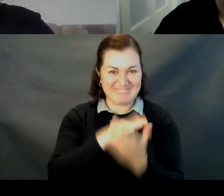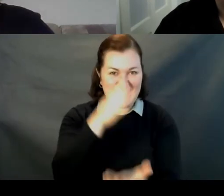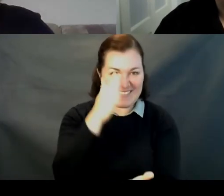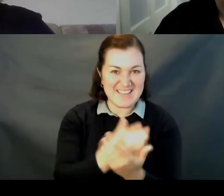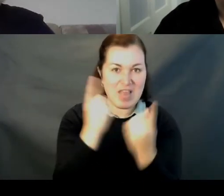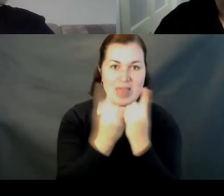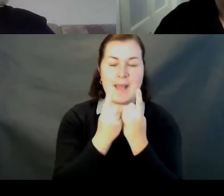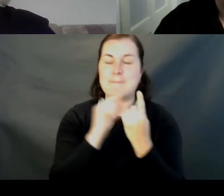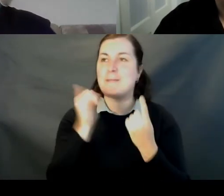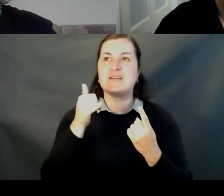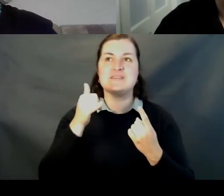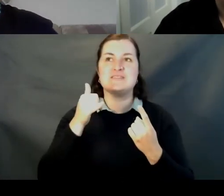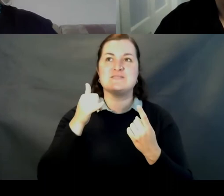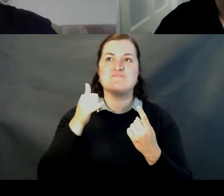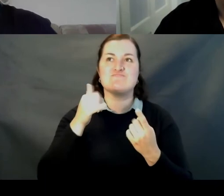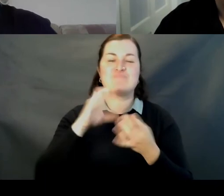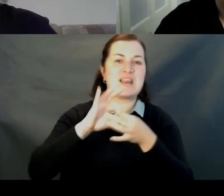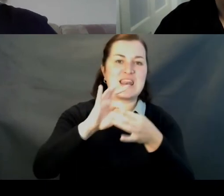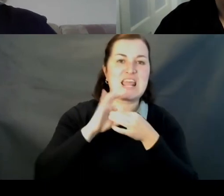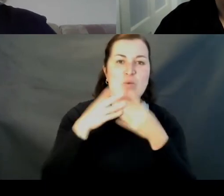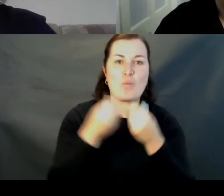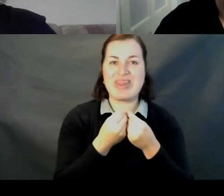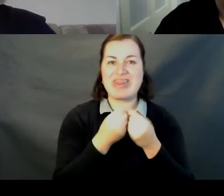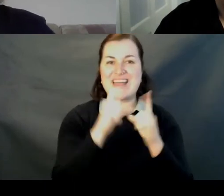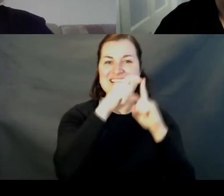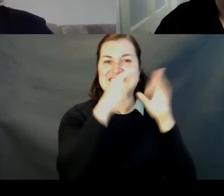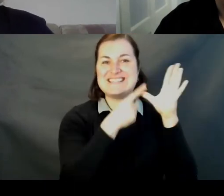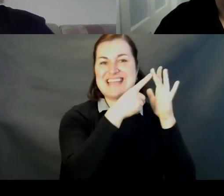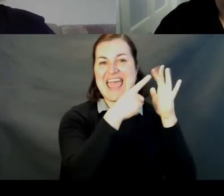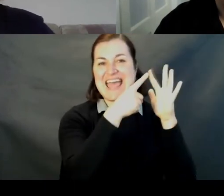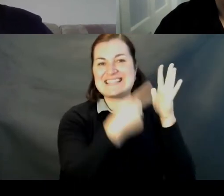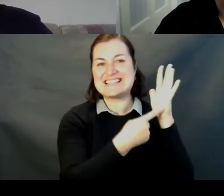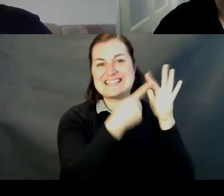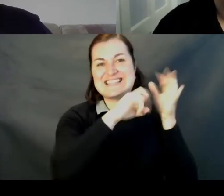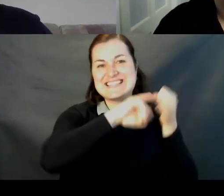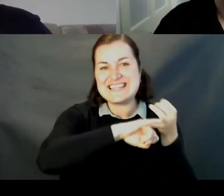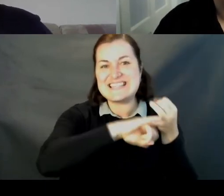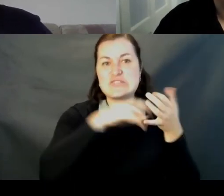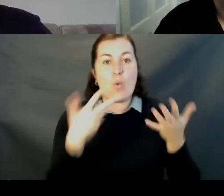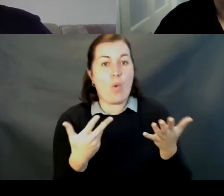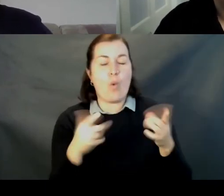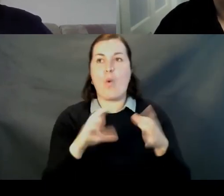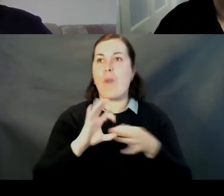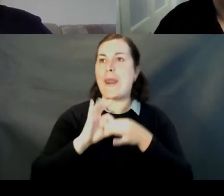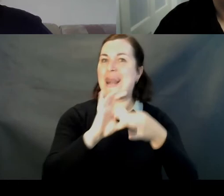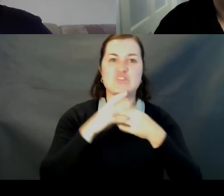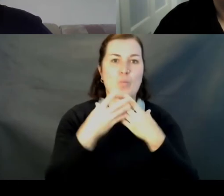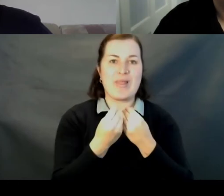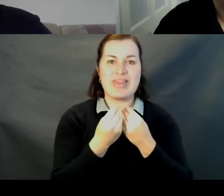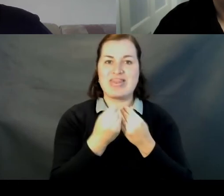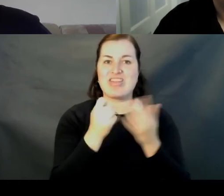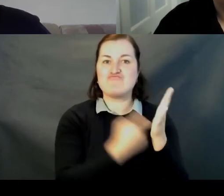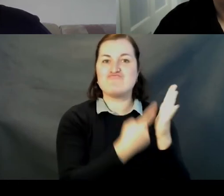for example. They meant references to ritual. That's something that I can't do on my own, and I really would